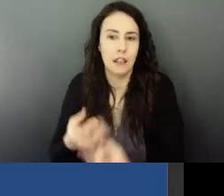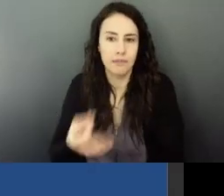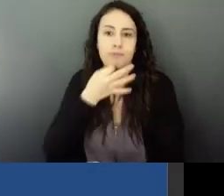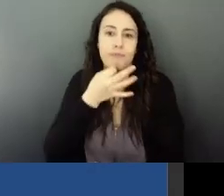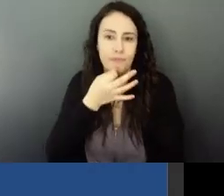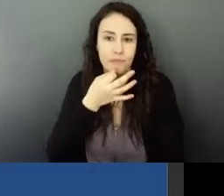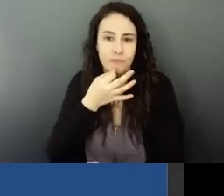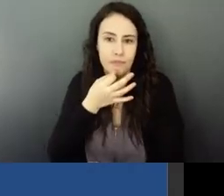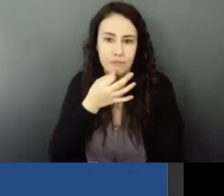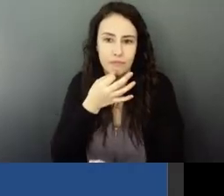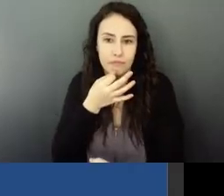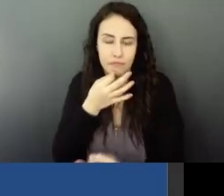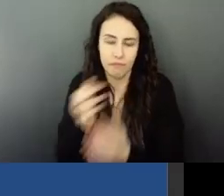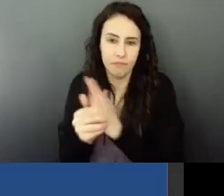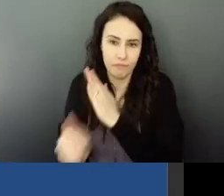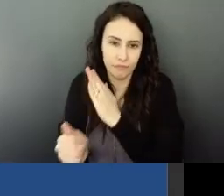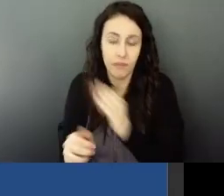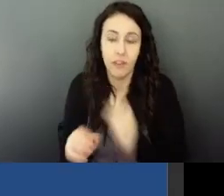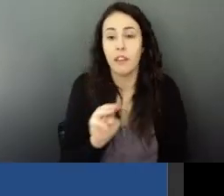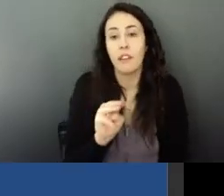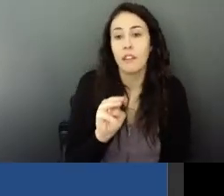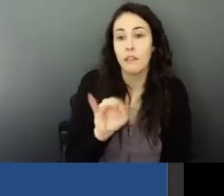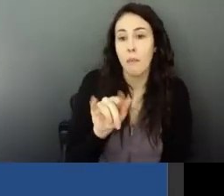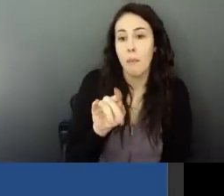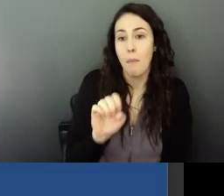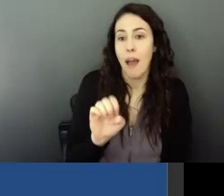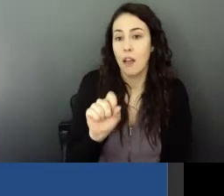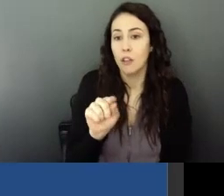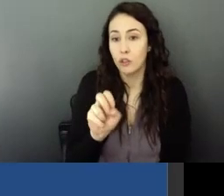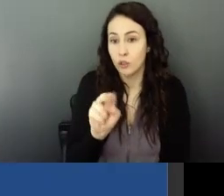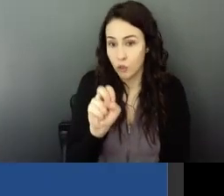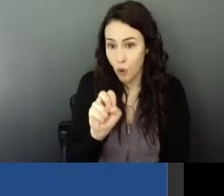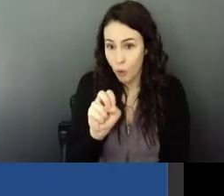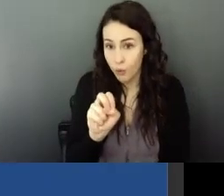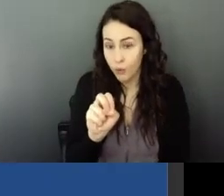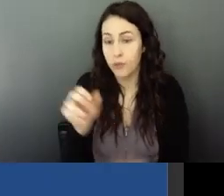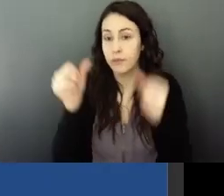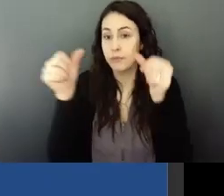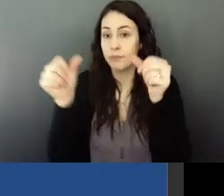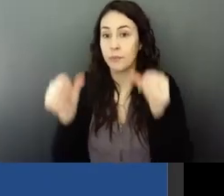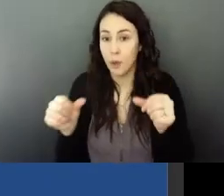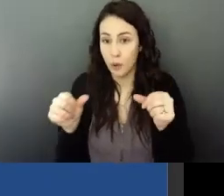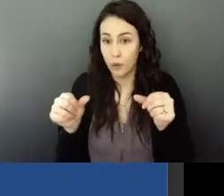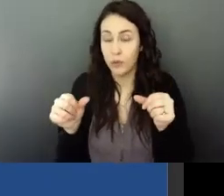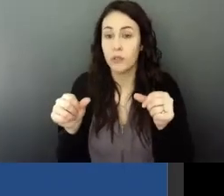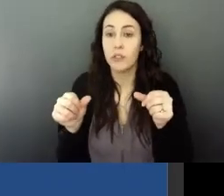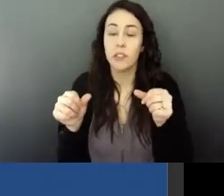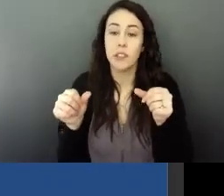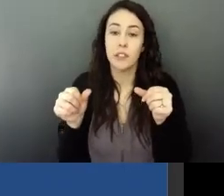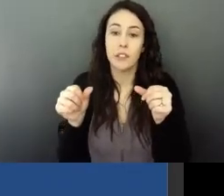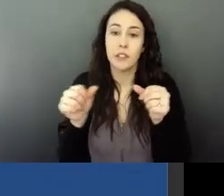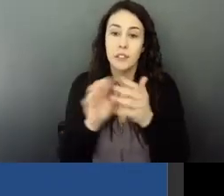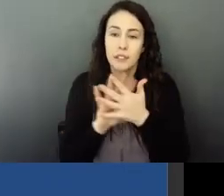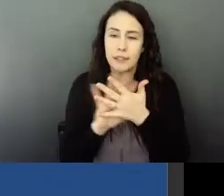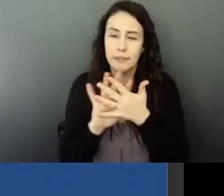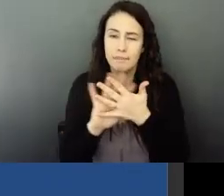So with milestone posts, the students, the milestone